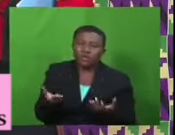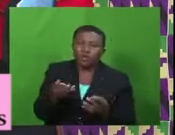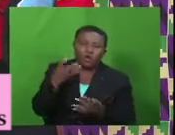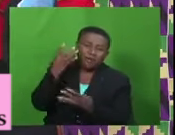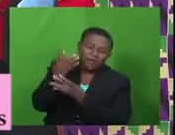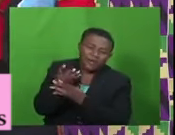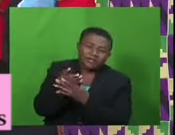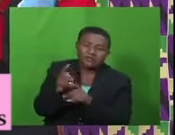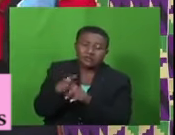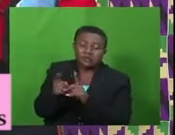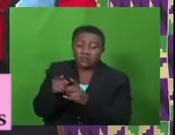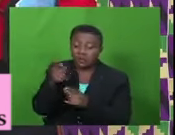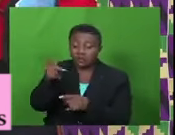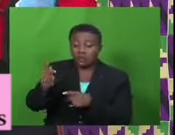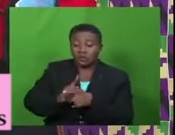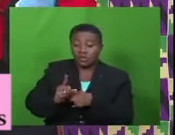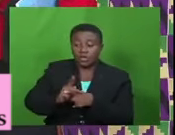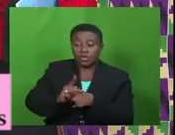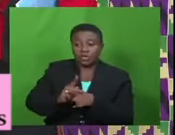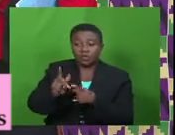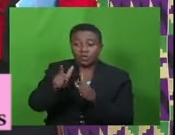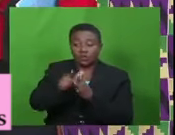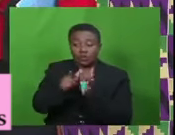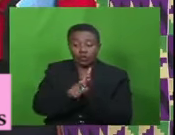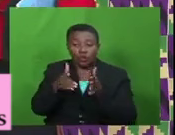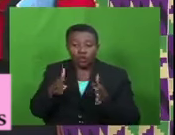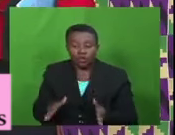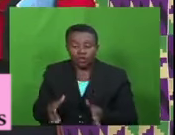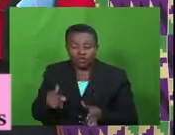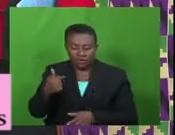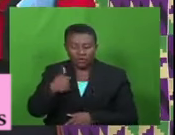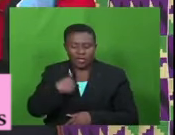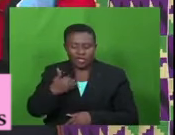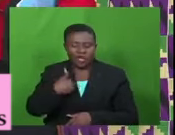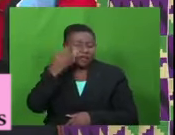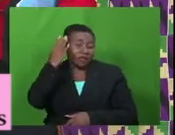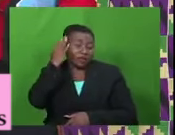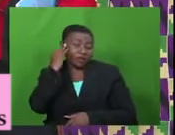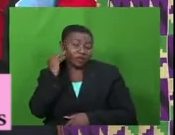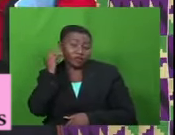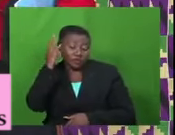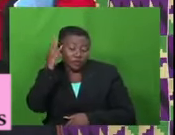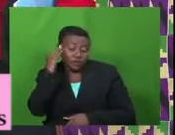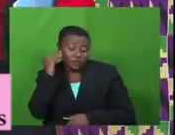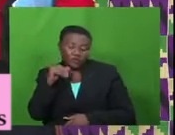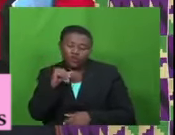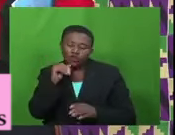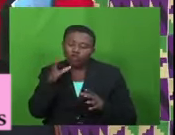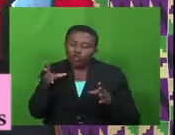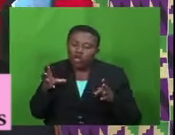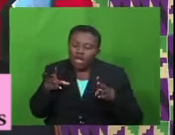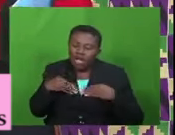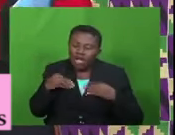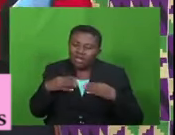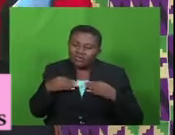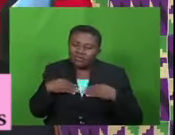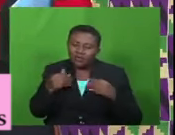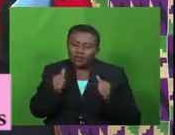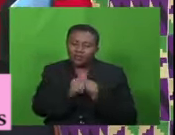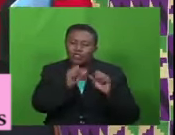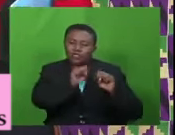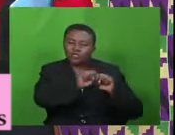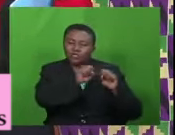a practicing lawyer, I have first-hand experience of the unacceptable state of courthouses around the